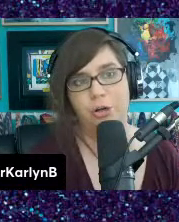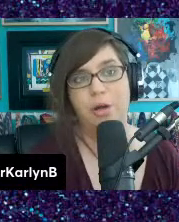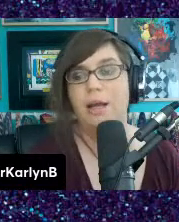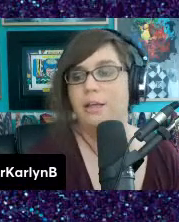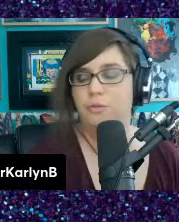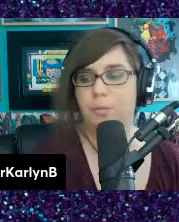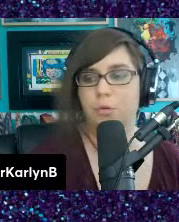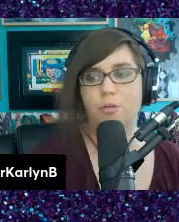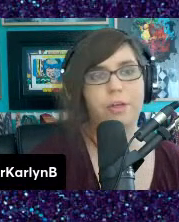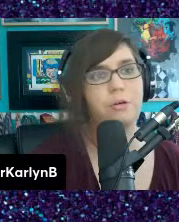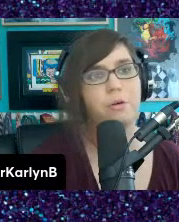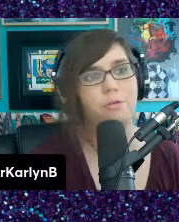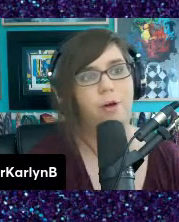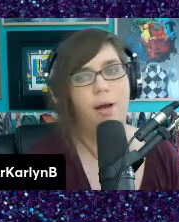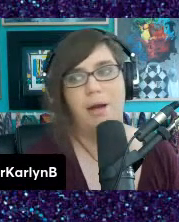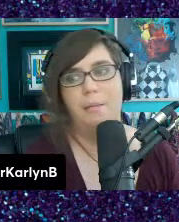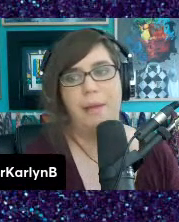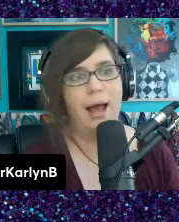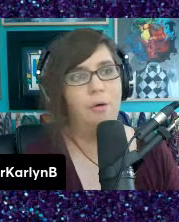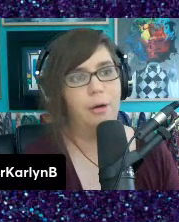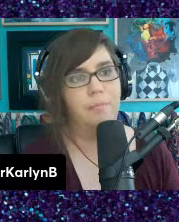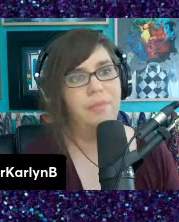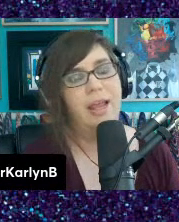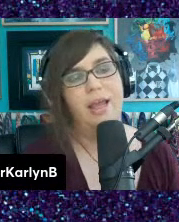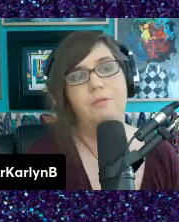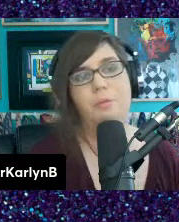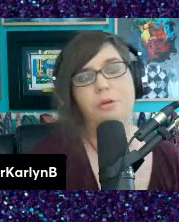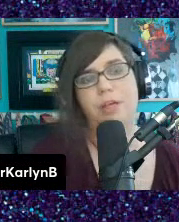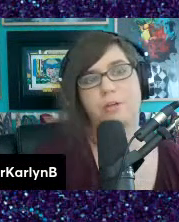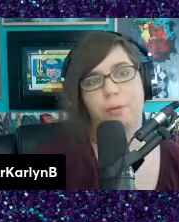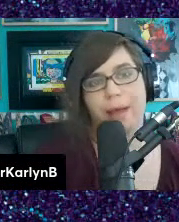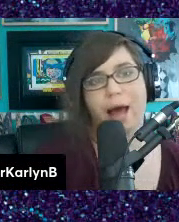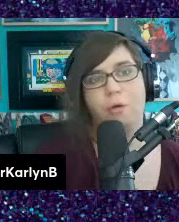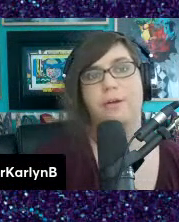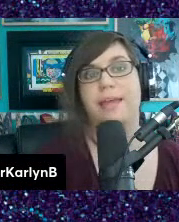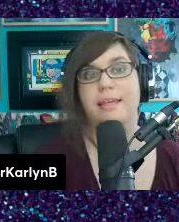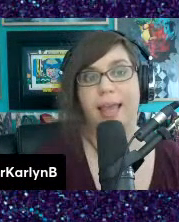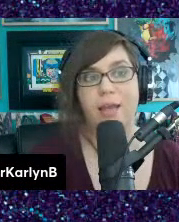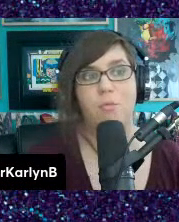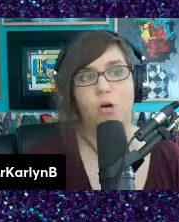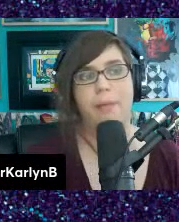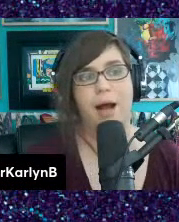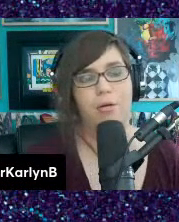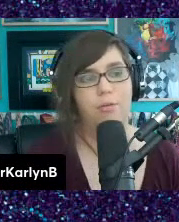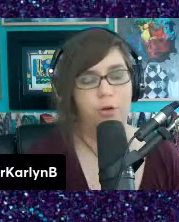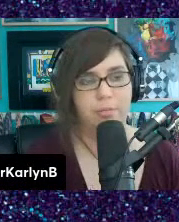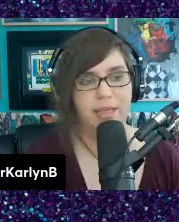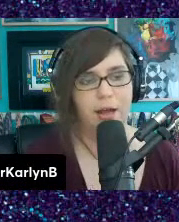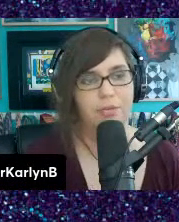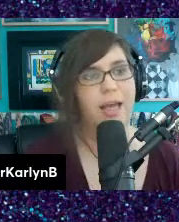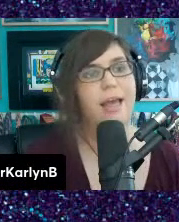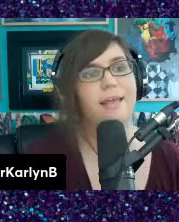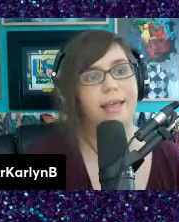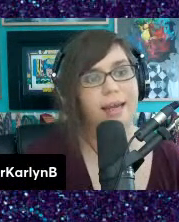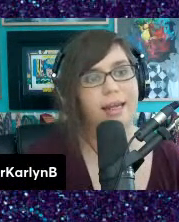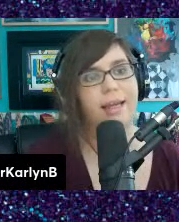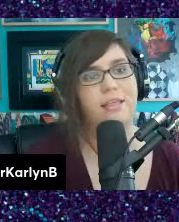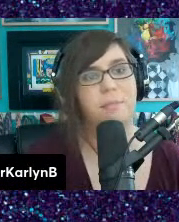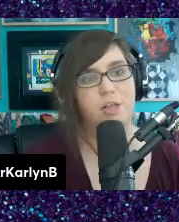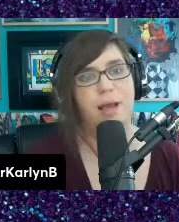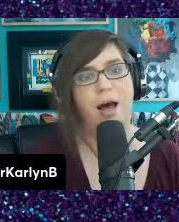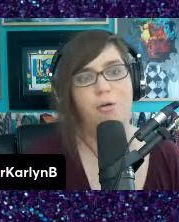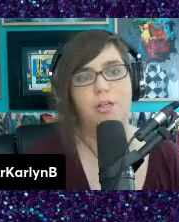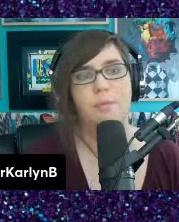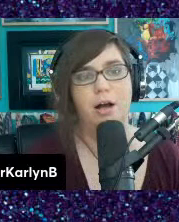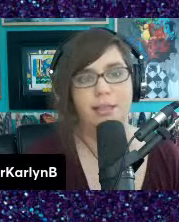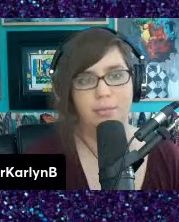against you to remove you from power. In removing you from power, they gain more power for themselves. Gaining as